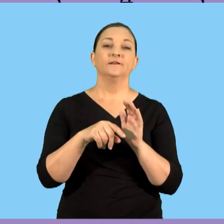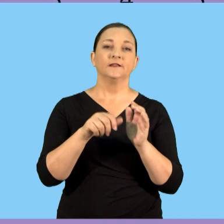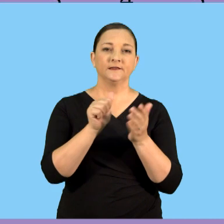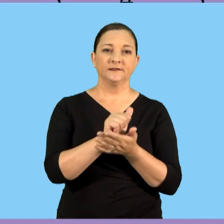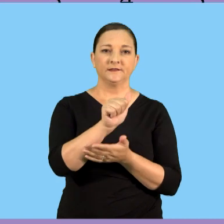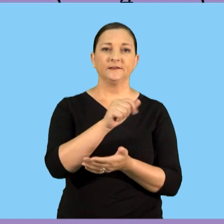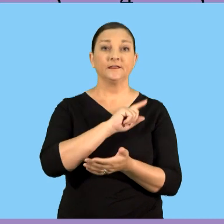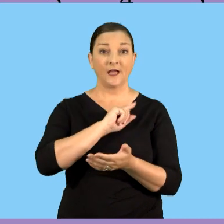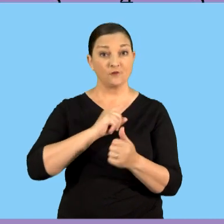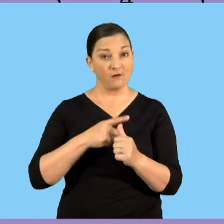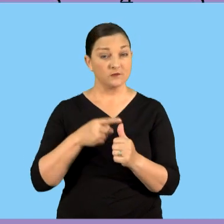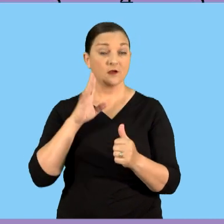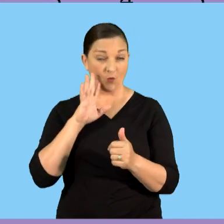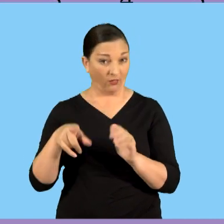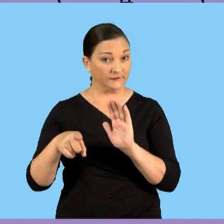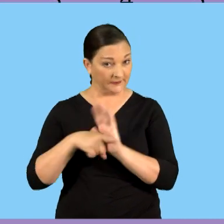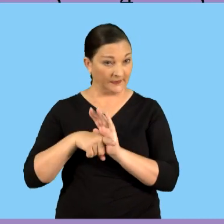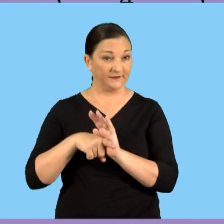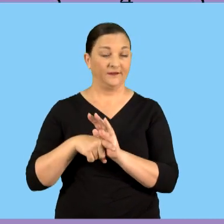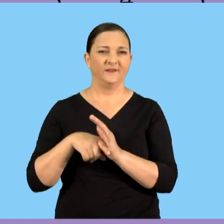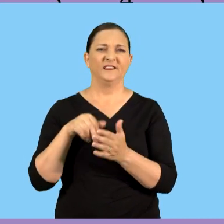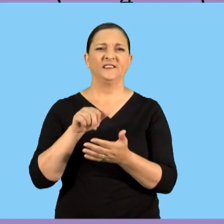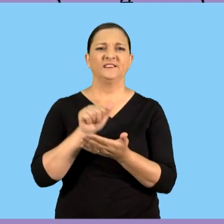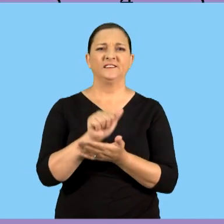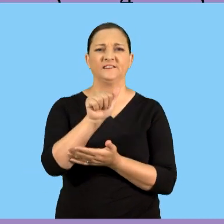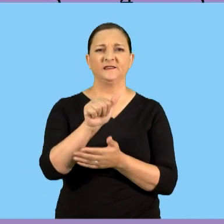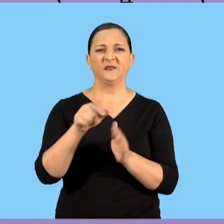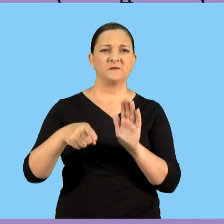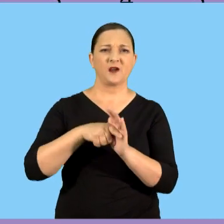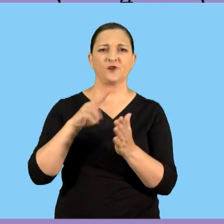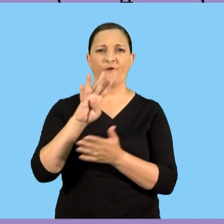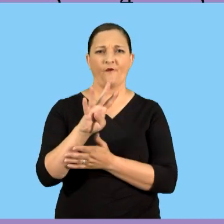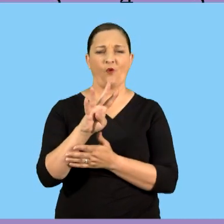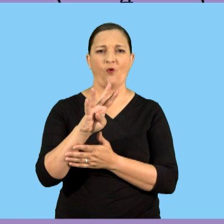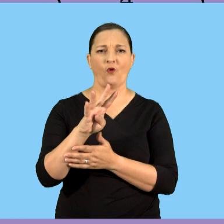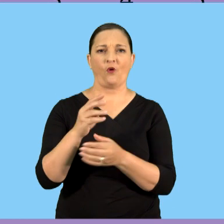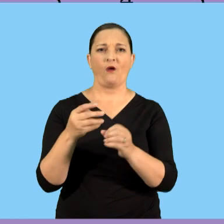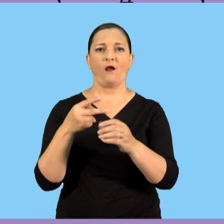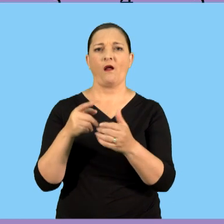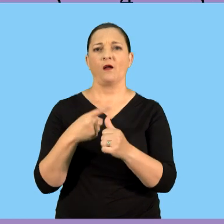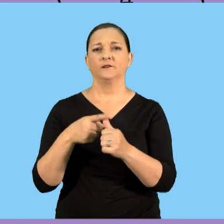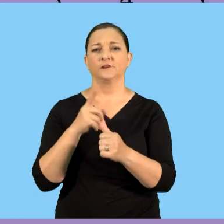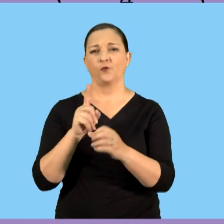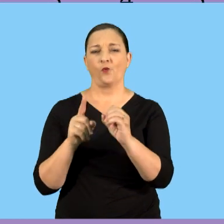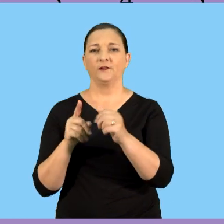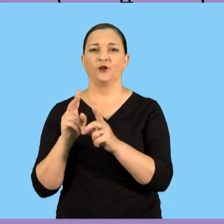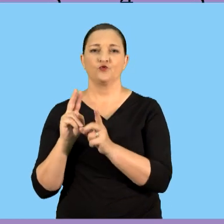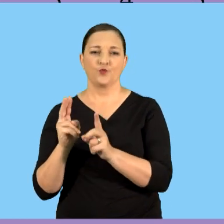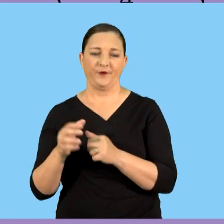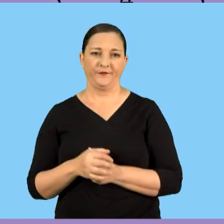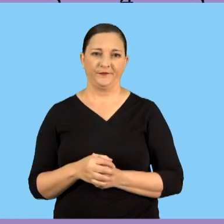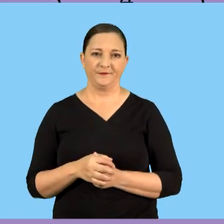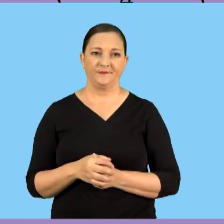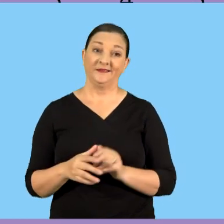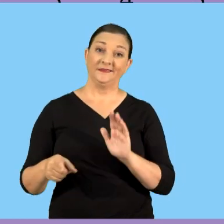is going to be negative, and I'm just going to say 16 minus 4, and that is going to give me 12. So